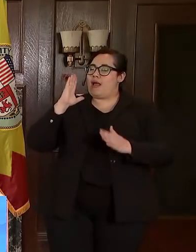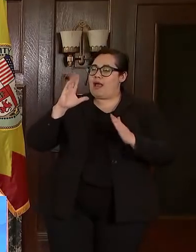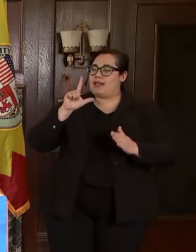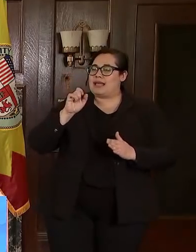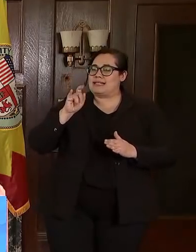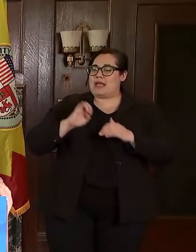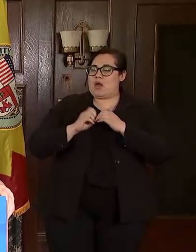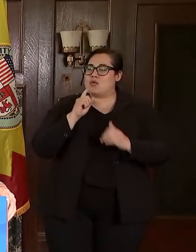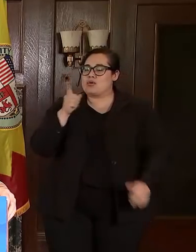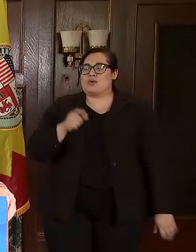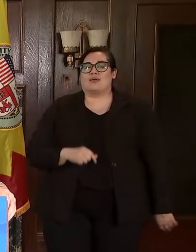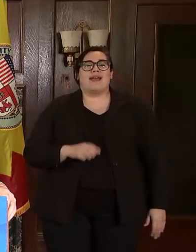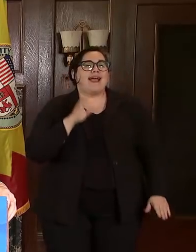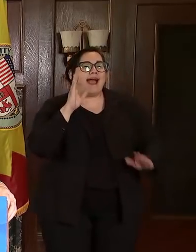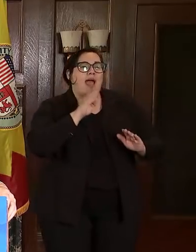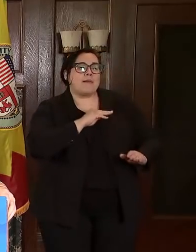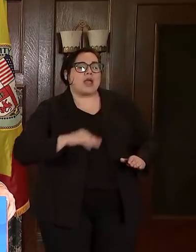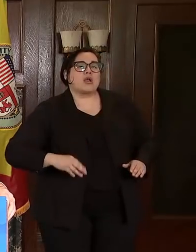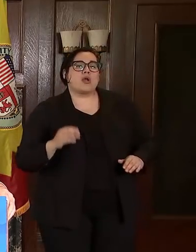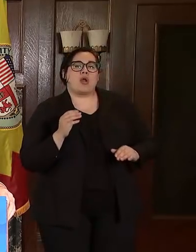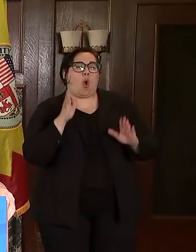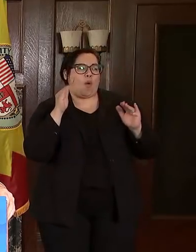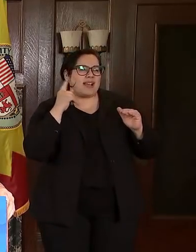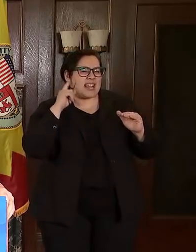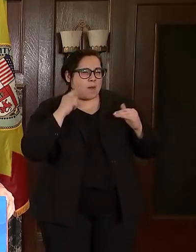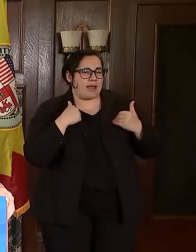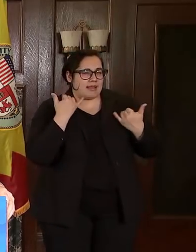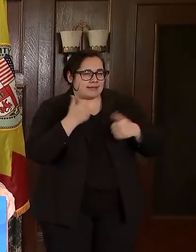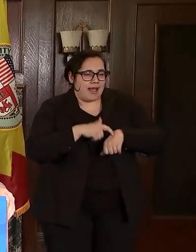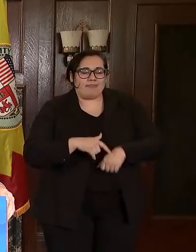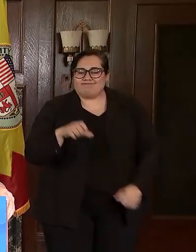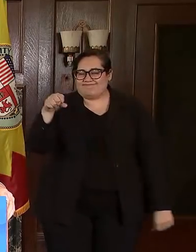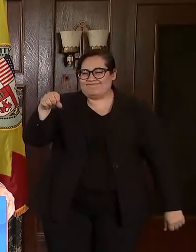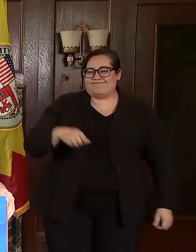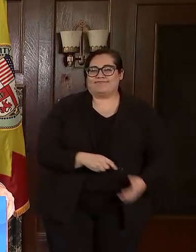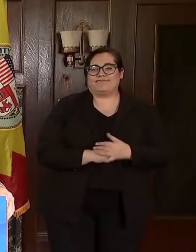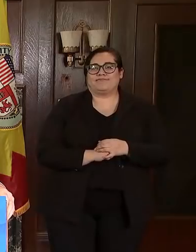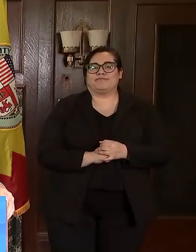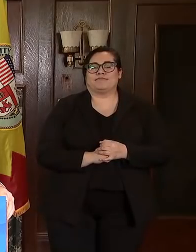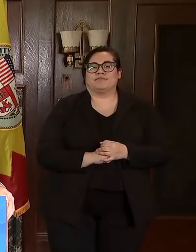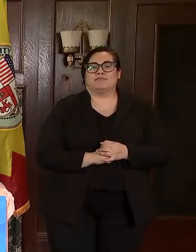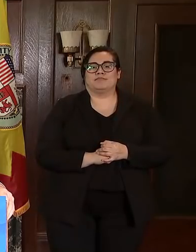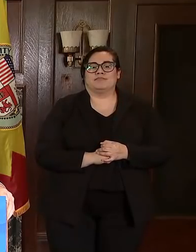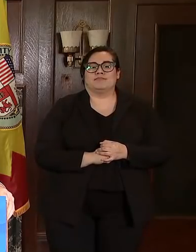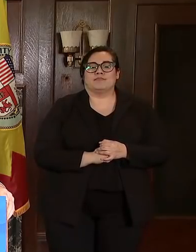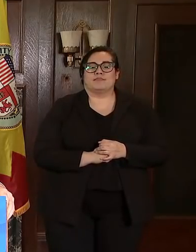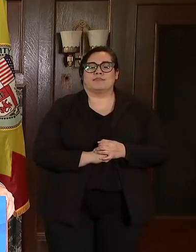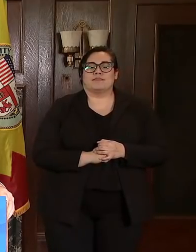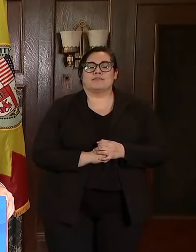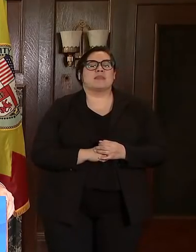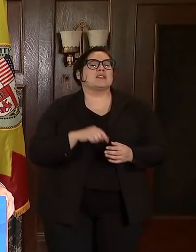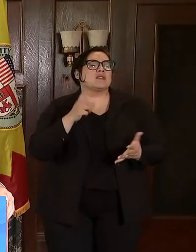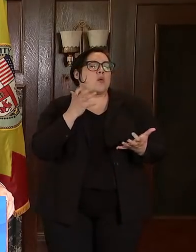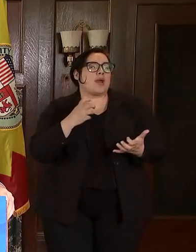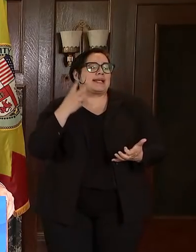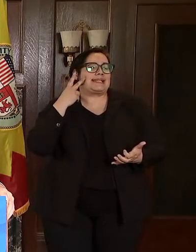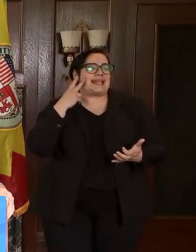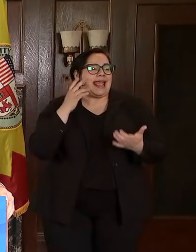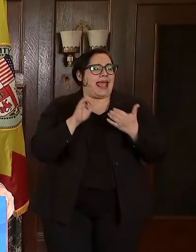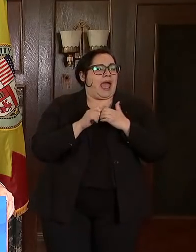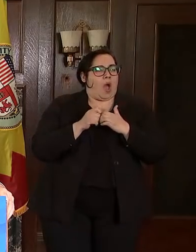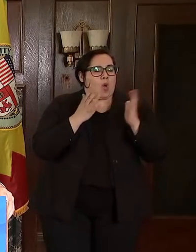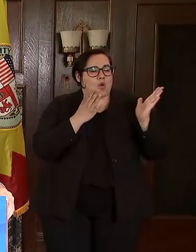doing? Hi, Mayor. Hopefully you can hear me this time. Yes. Just want to see, how does the city